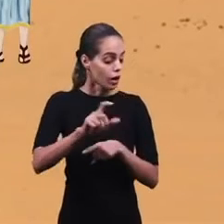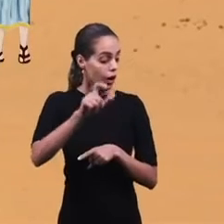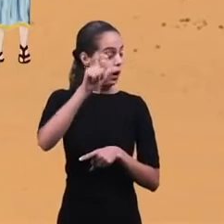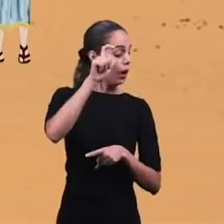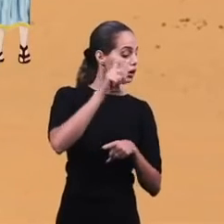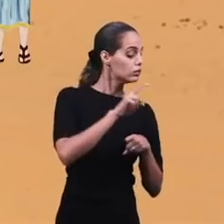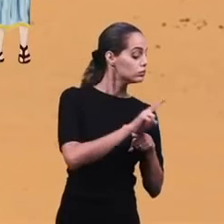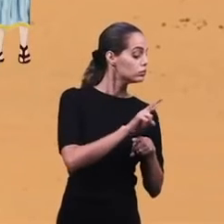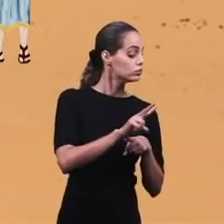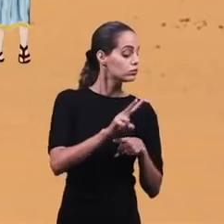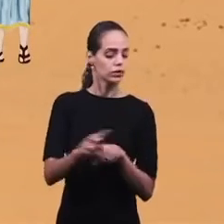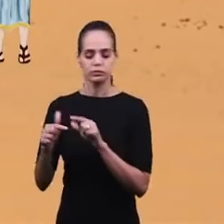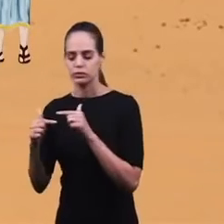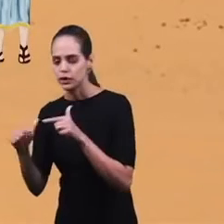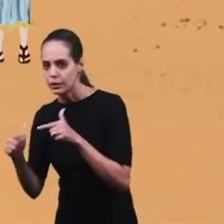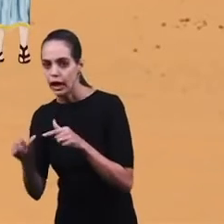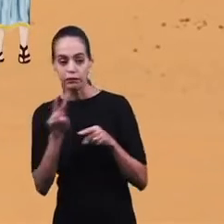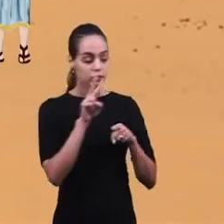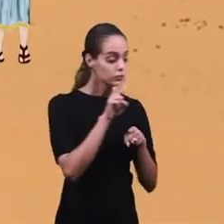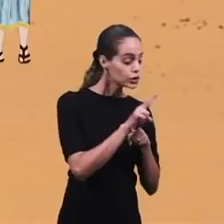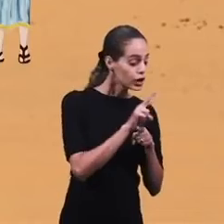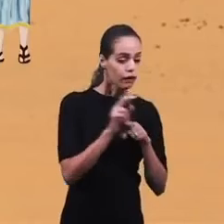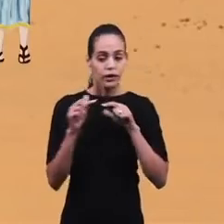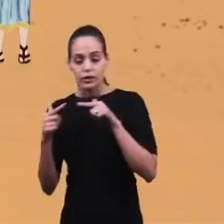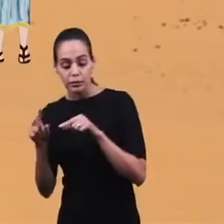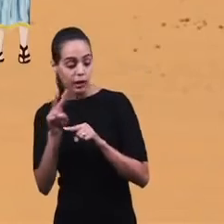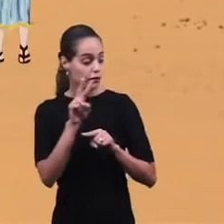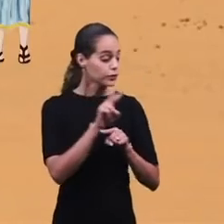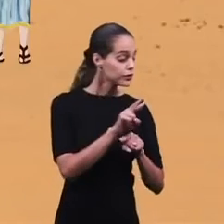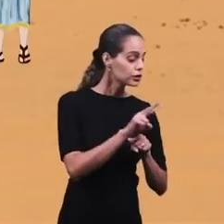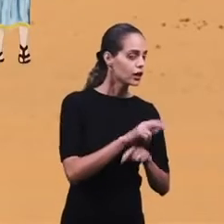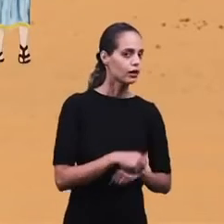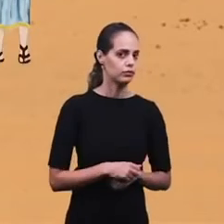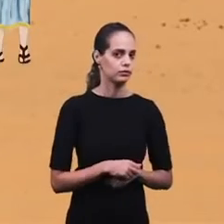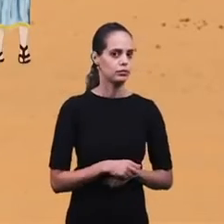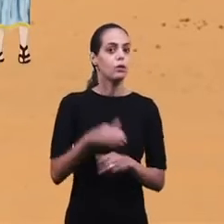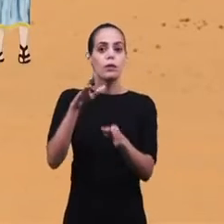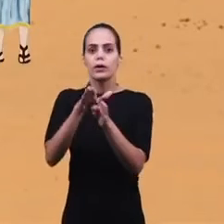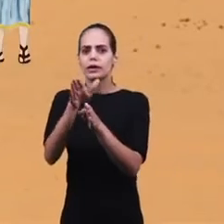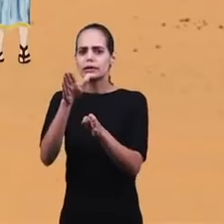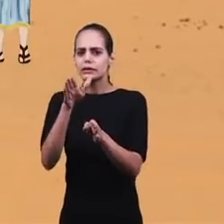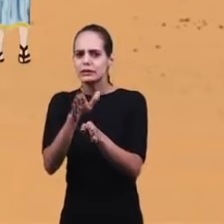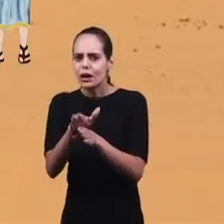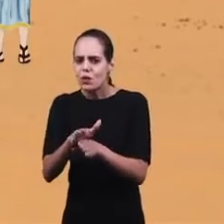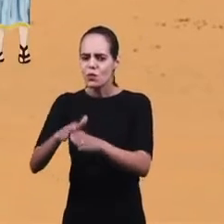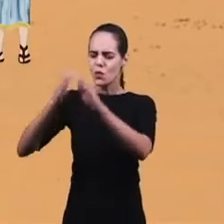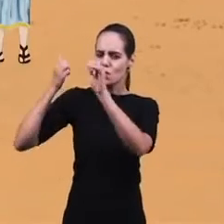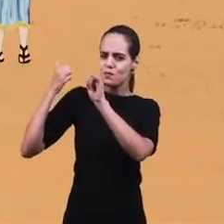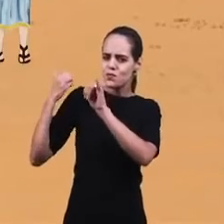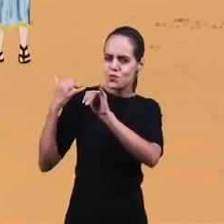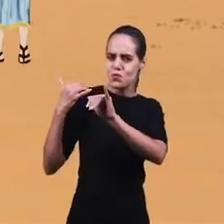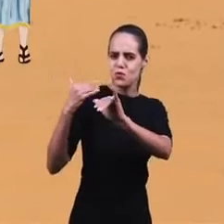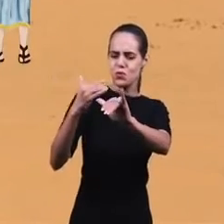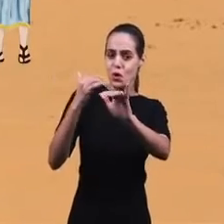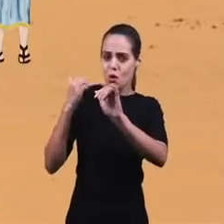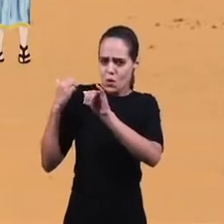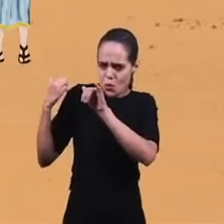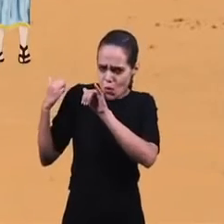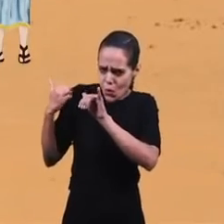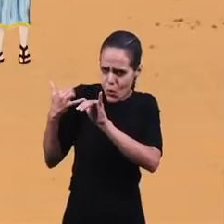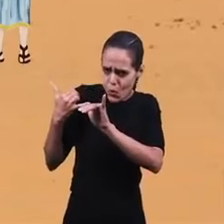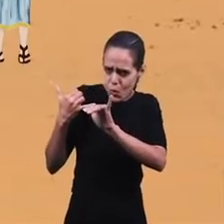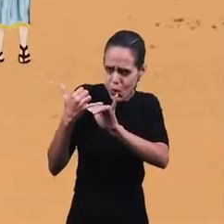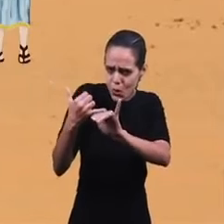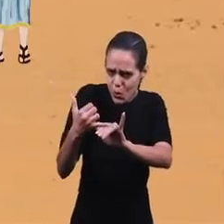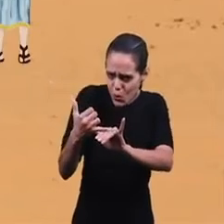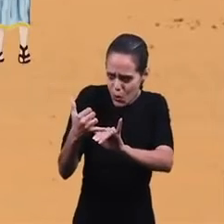there was an order. If there was the sound of the trumpet, then they needed to gather together